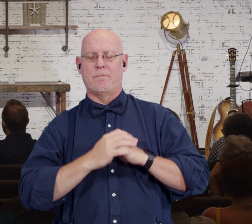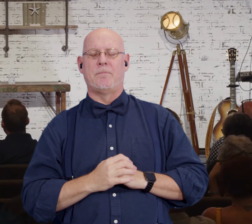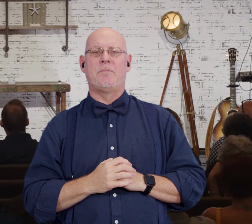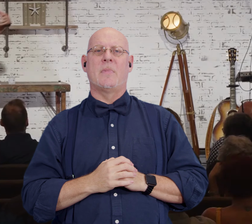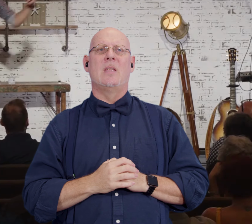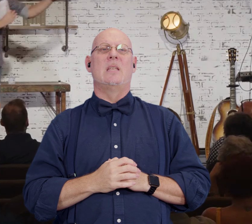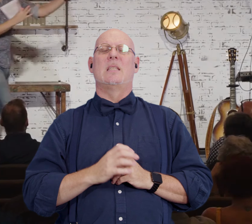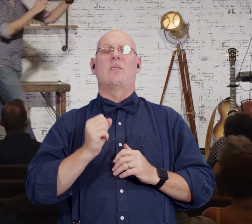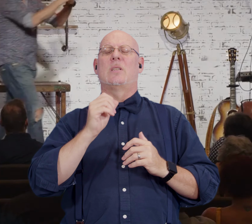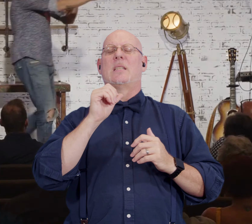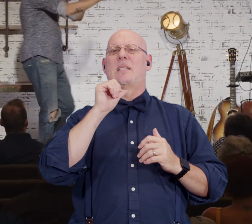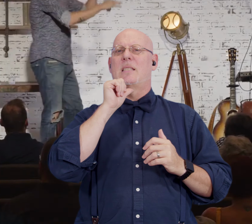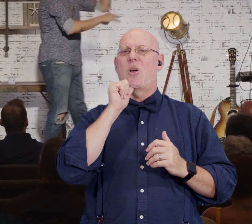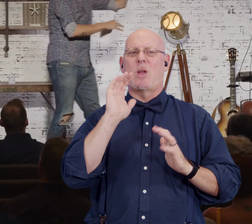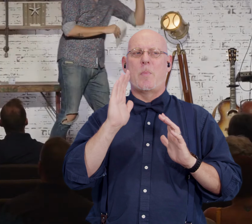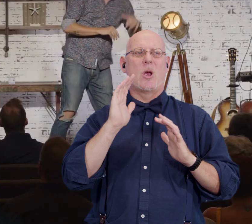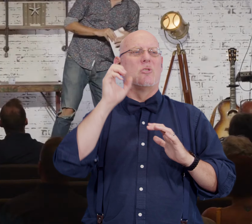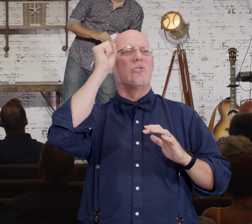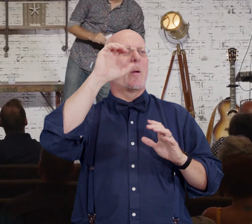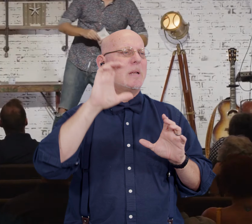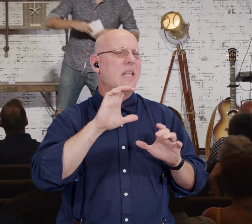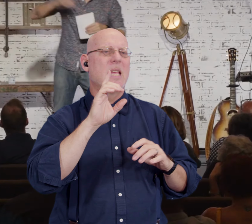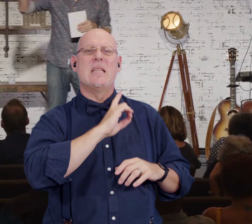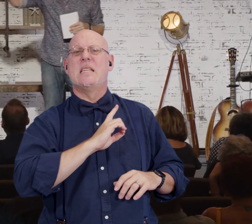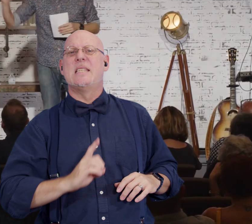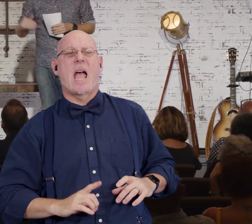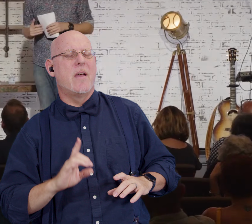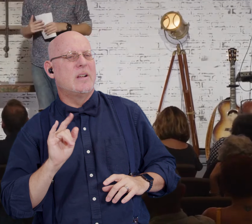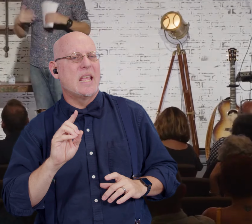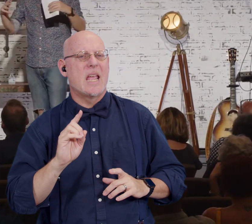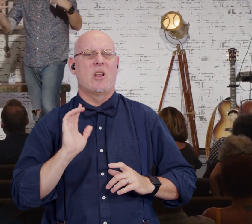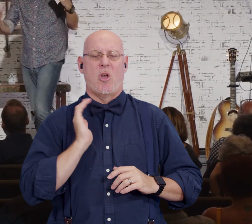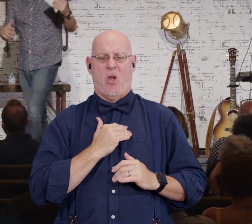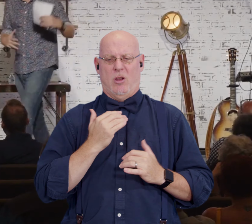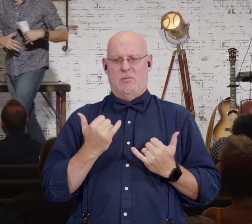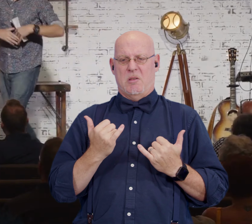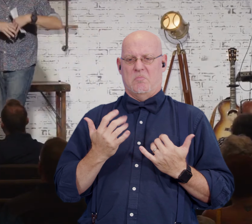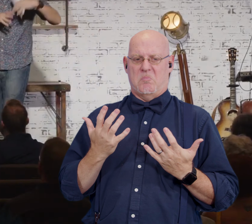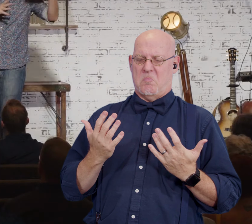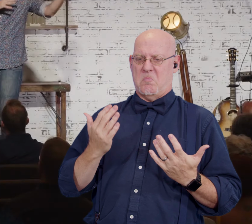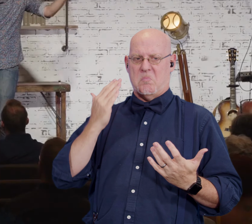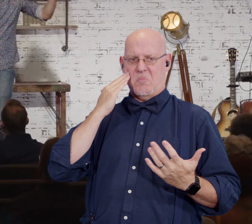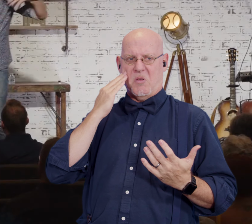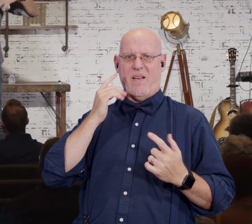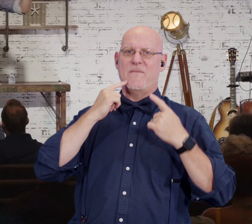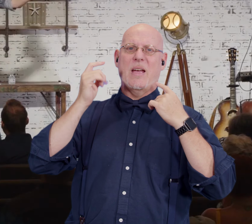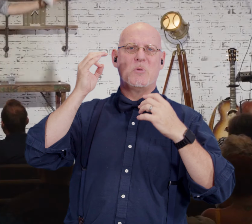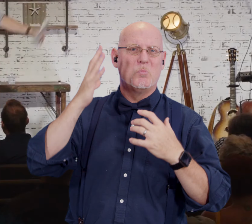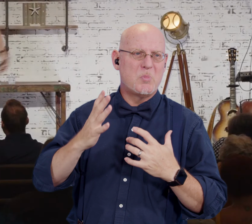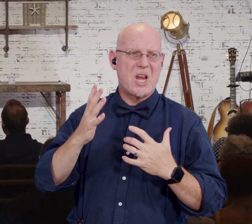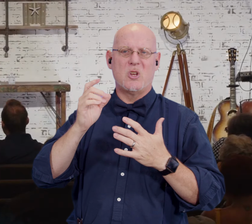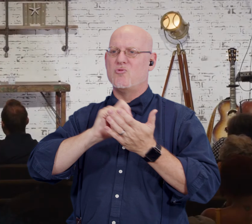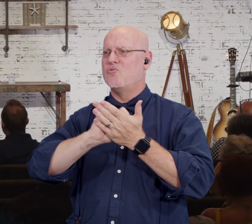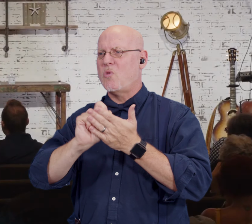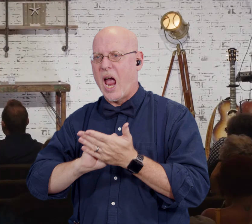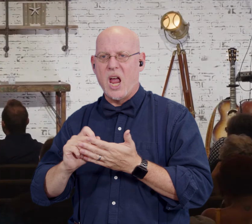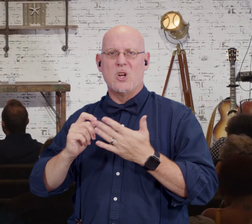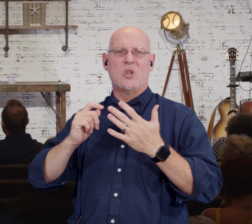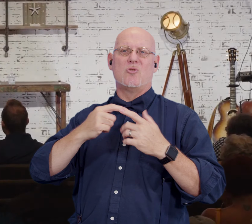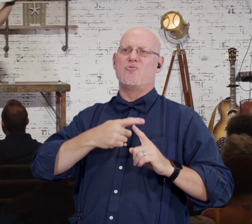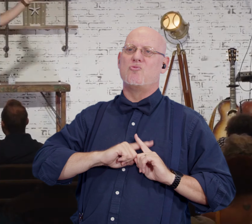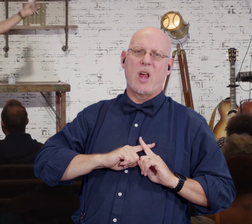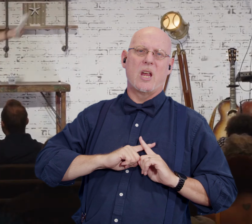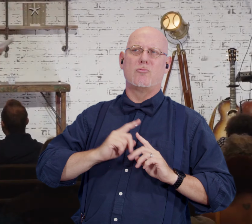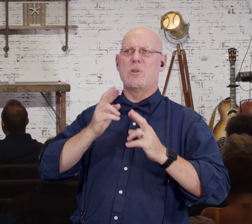basically saying, instead of comparing ourselves with what Solomon has done or what David has done or in our day, what a famous preacher or writer